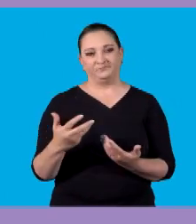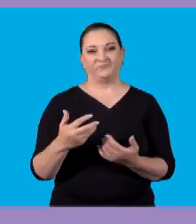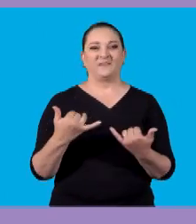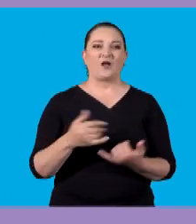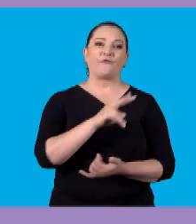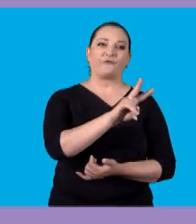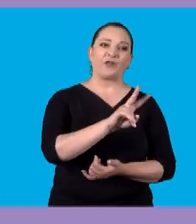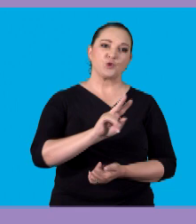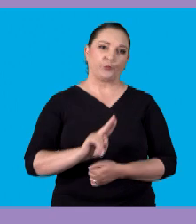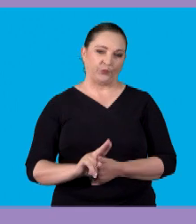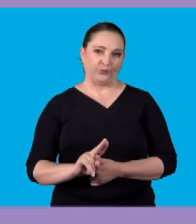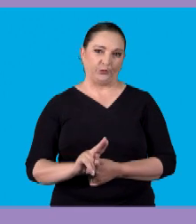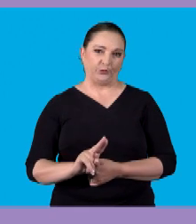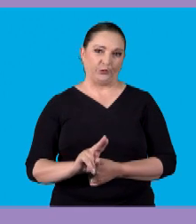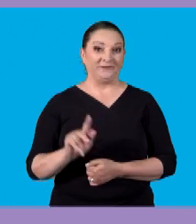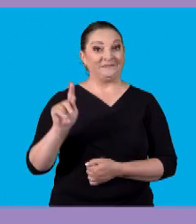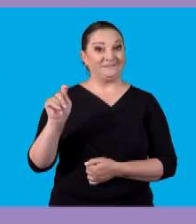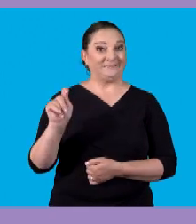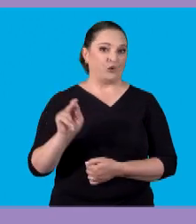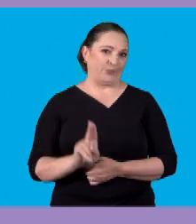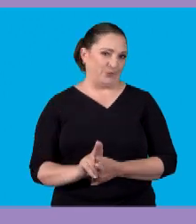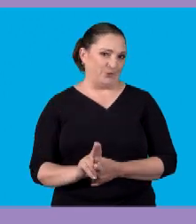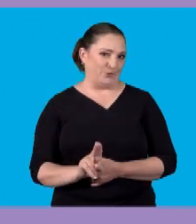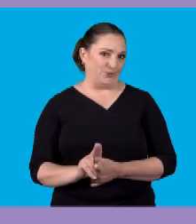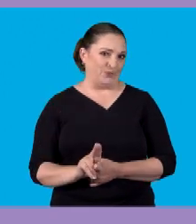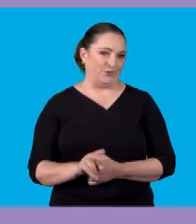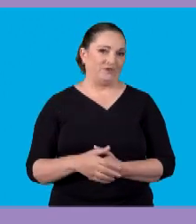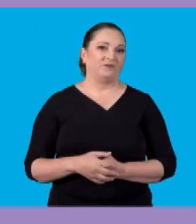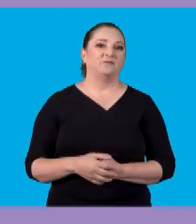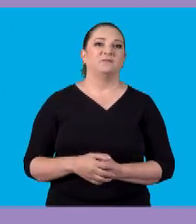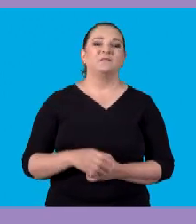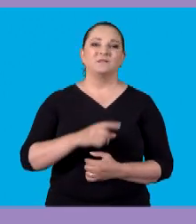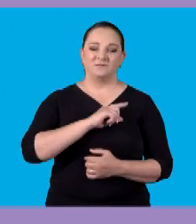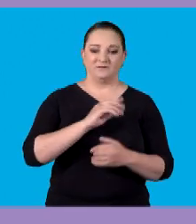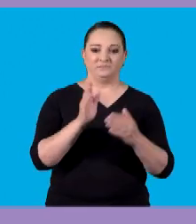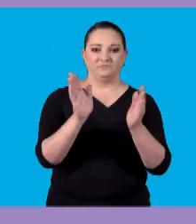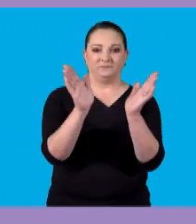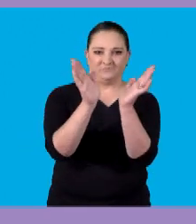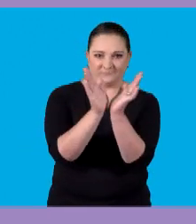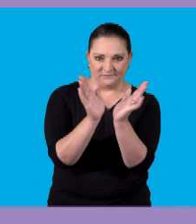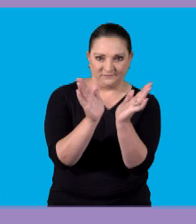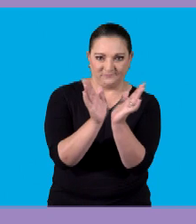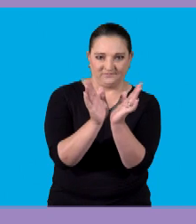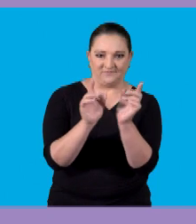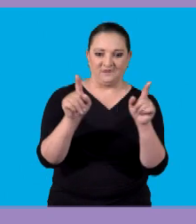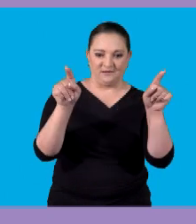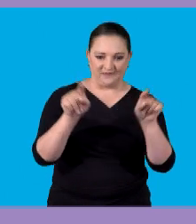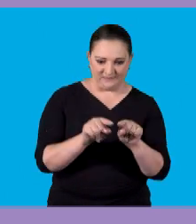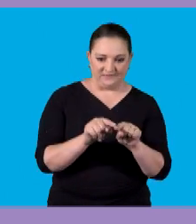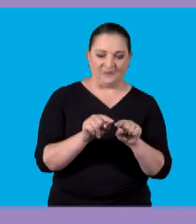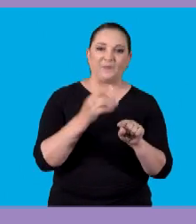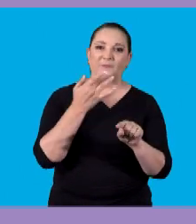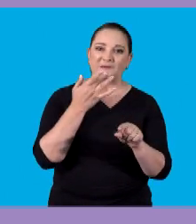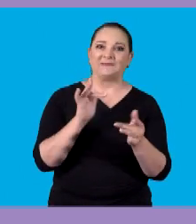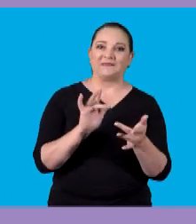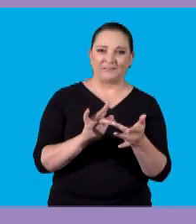also have then our VU with our TU. And those are the adjacent sides